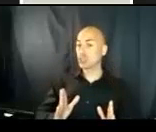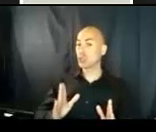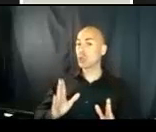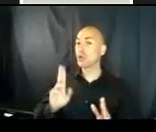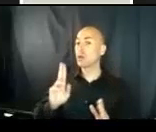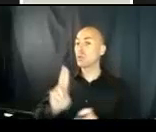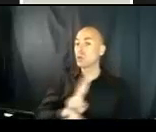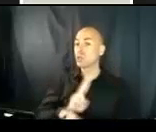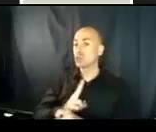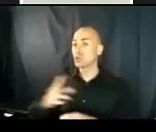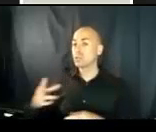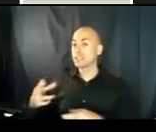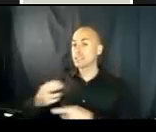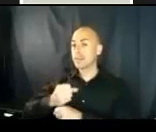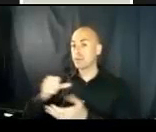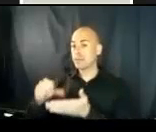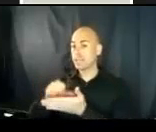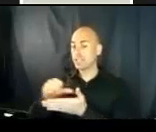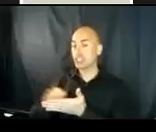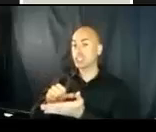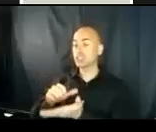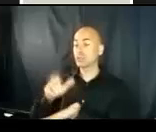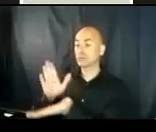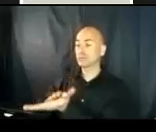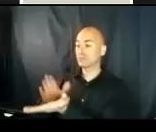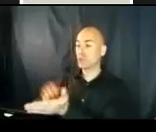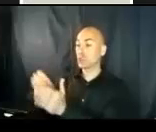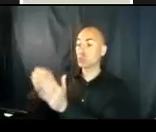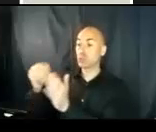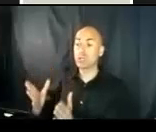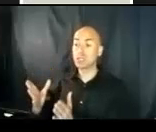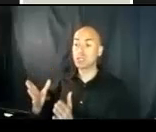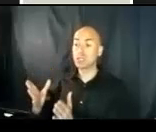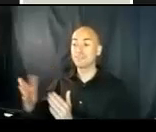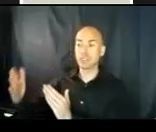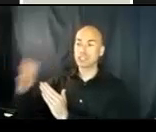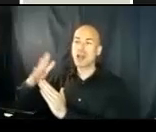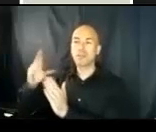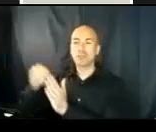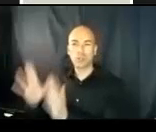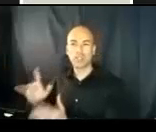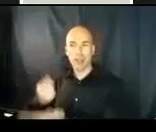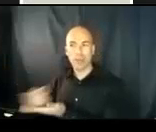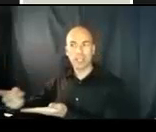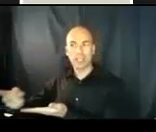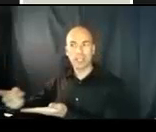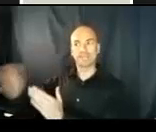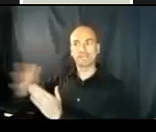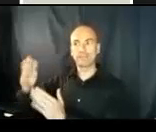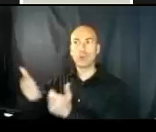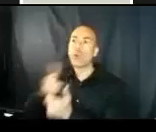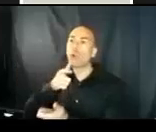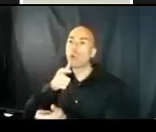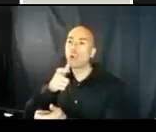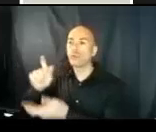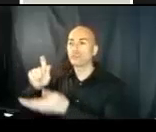here, and maybe celebrate some student work and things like that. So summary page, you